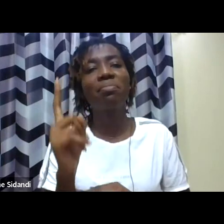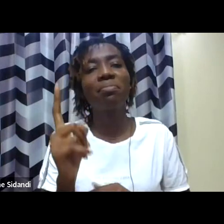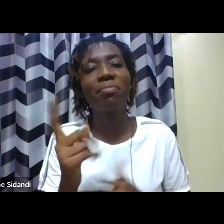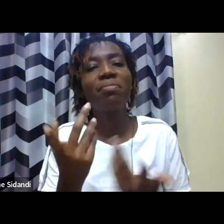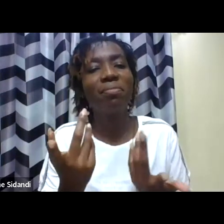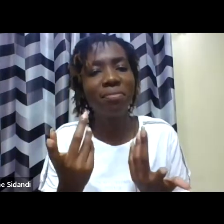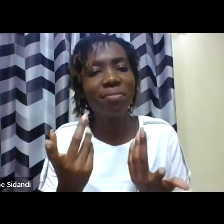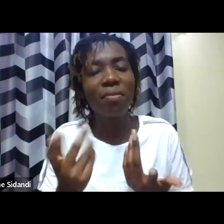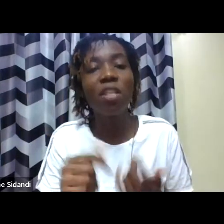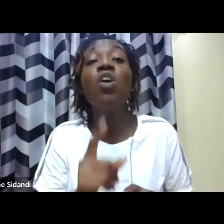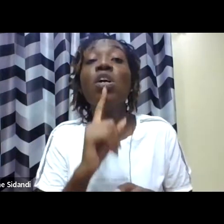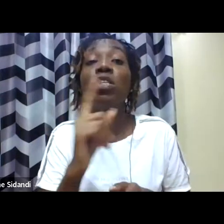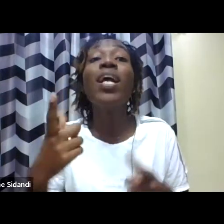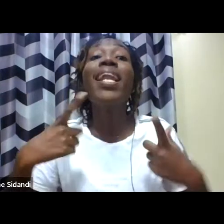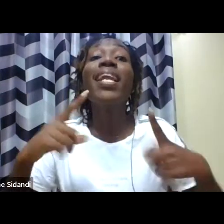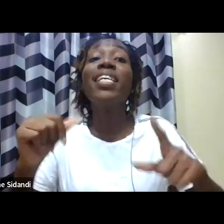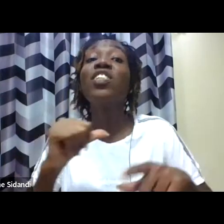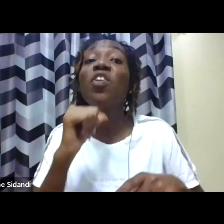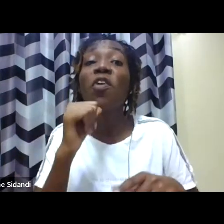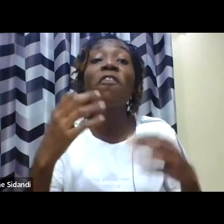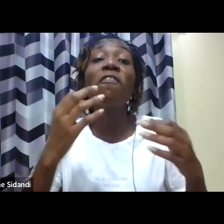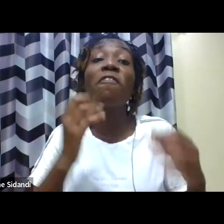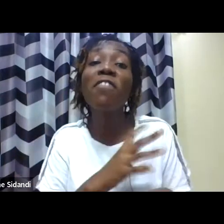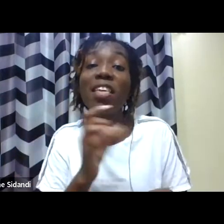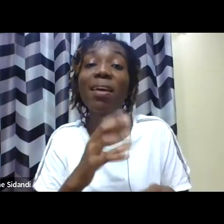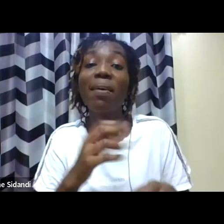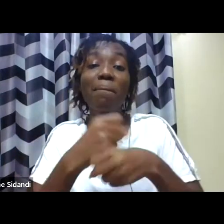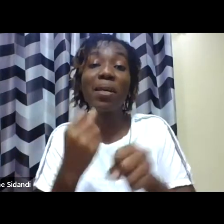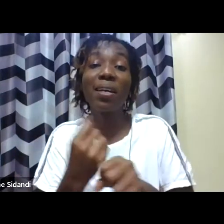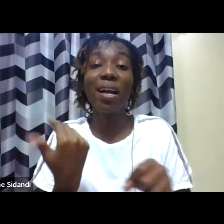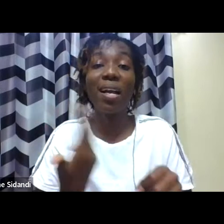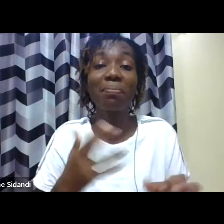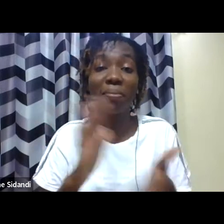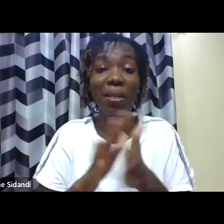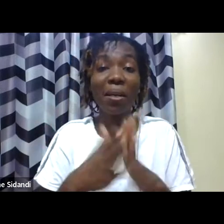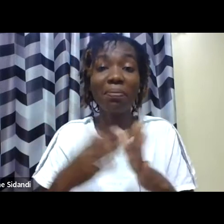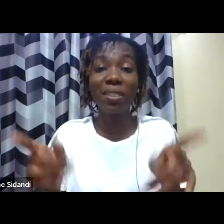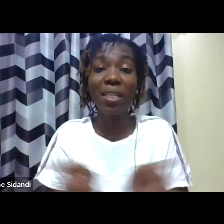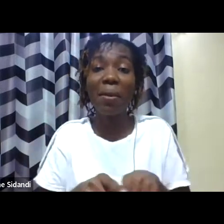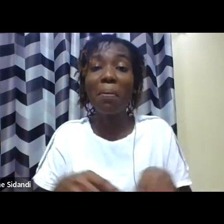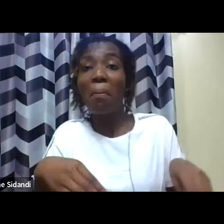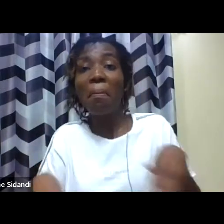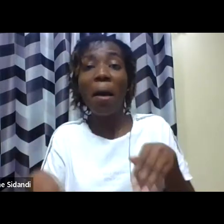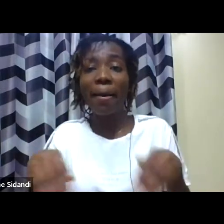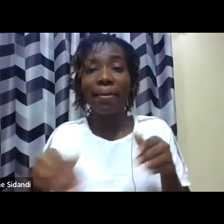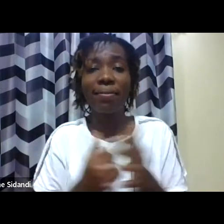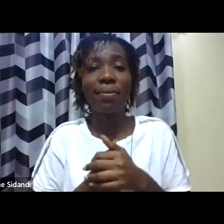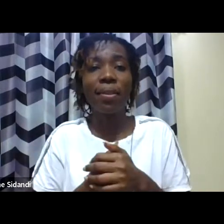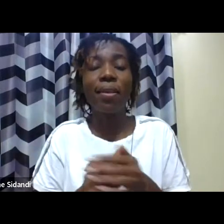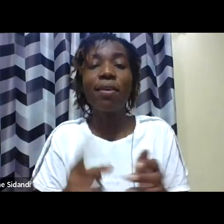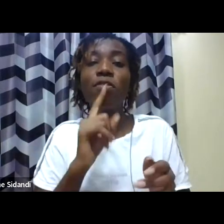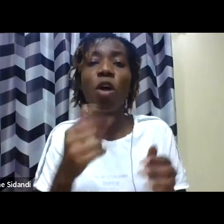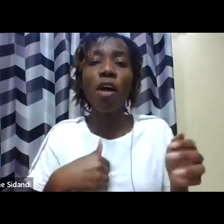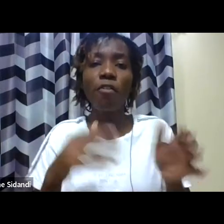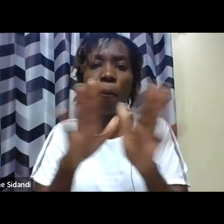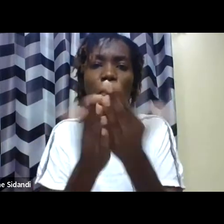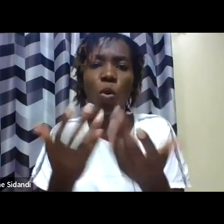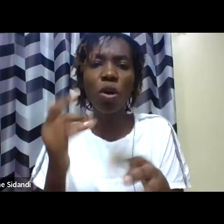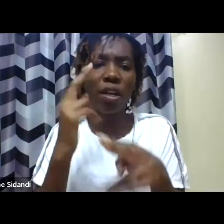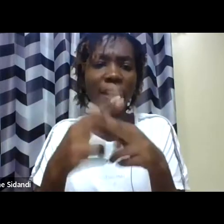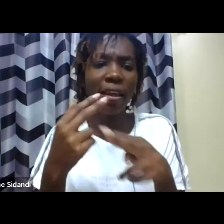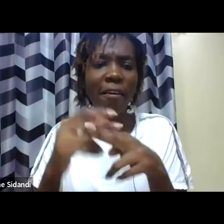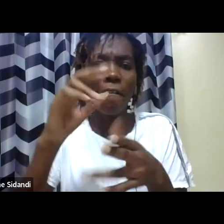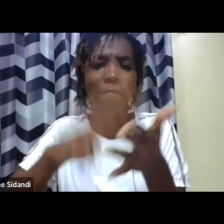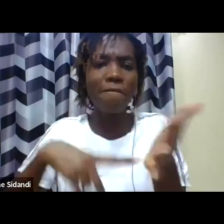Let not fear make a monkey of us. There's this book called Failing Forward. This is the